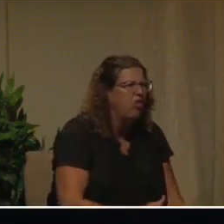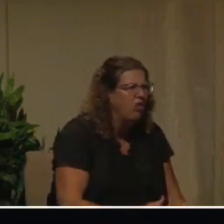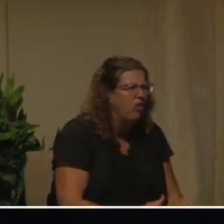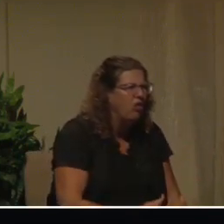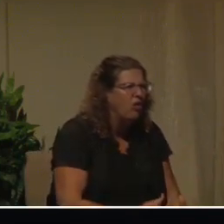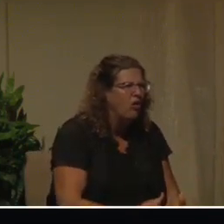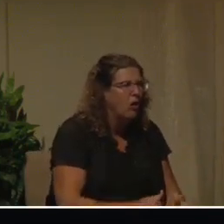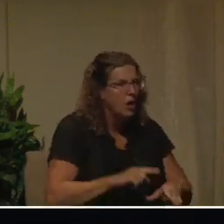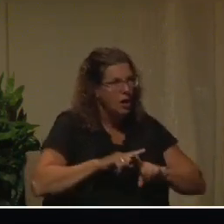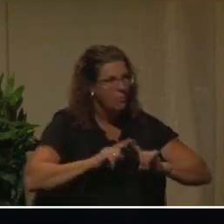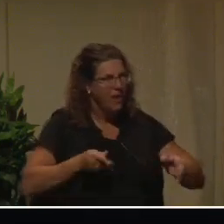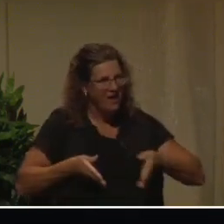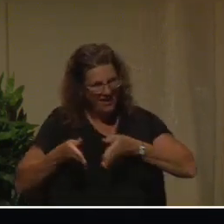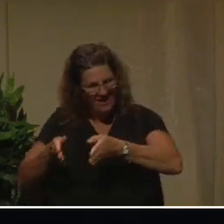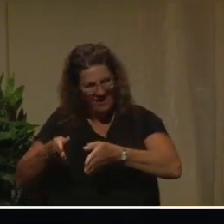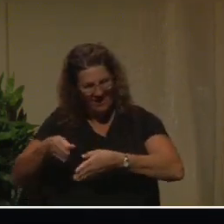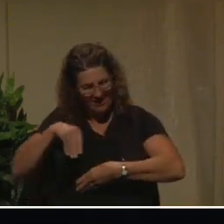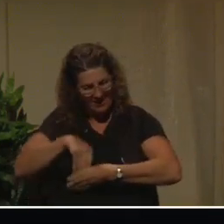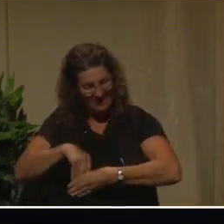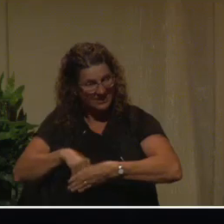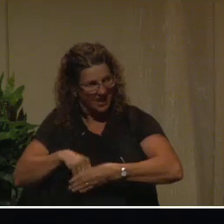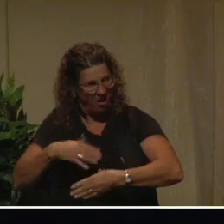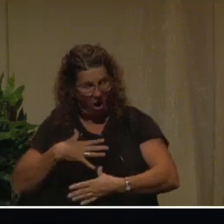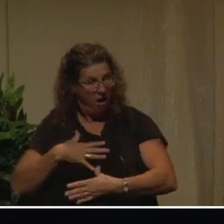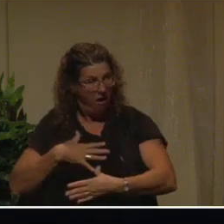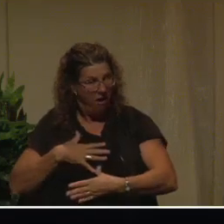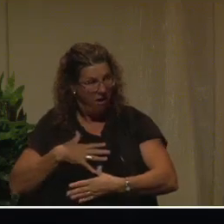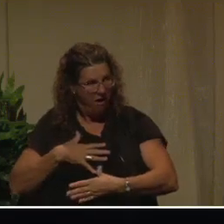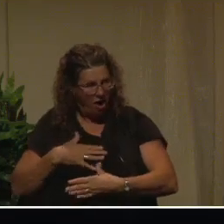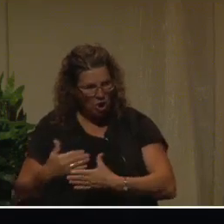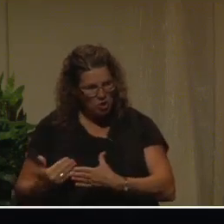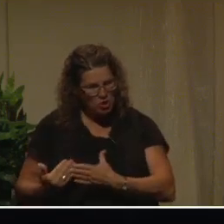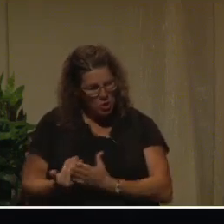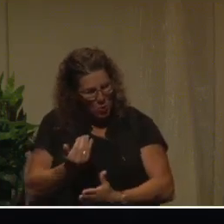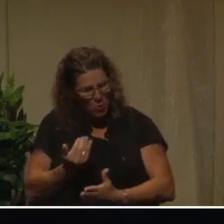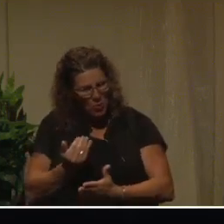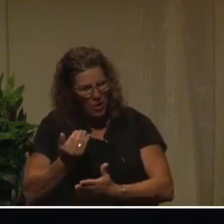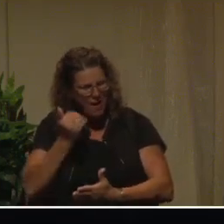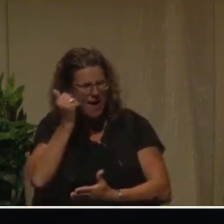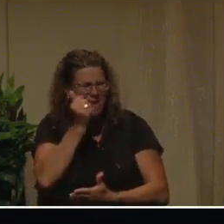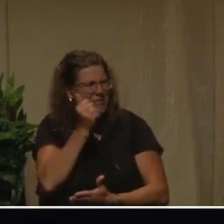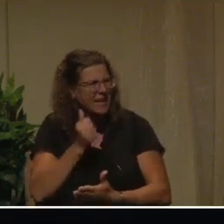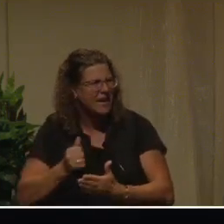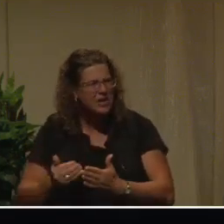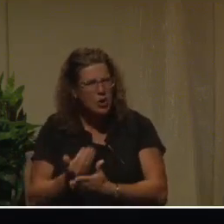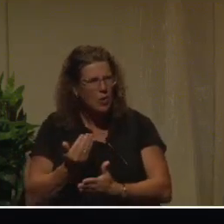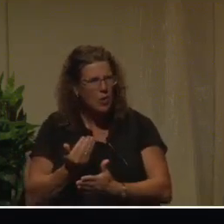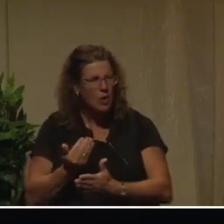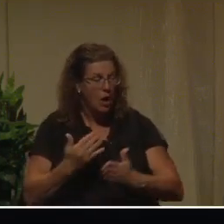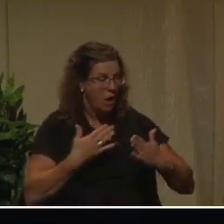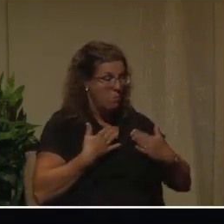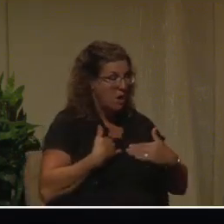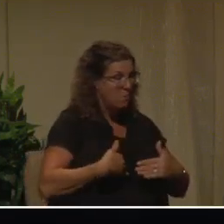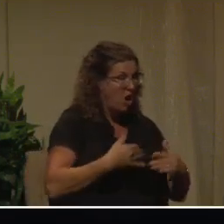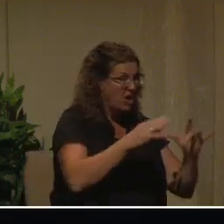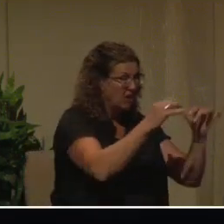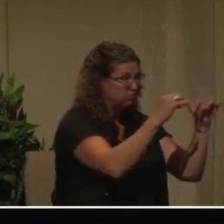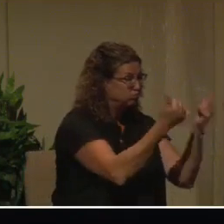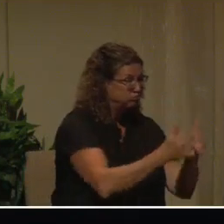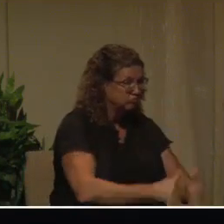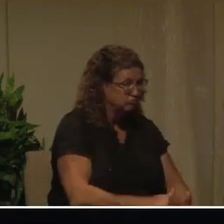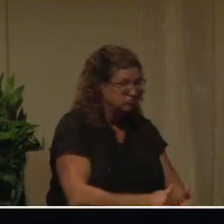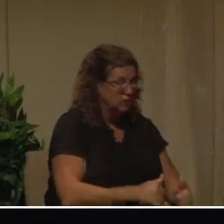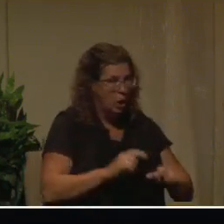inwardly, man, I'm being renewed day by day. My body may be unraveling, but my spirit,